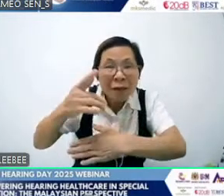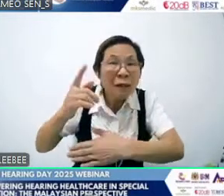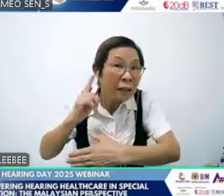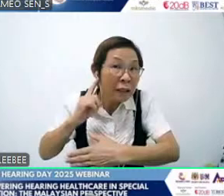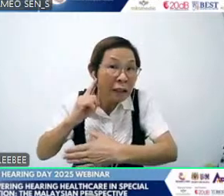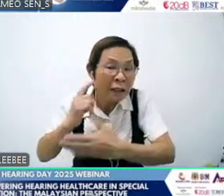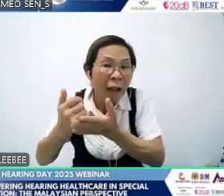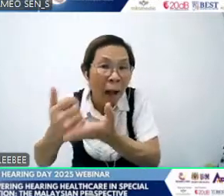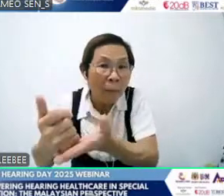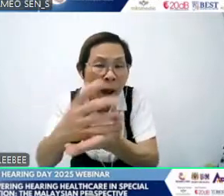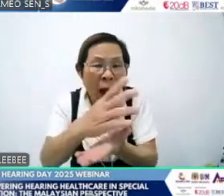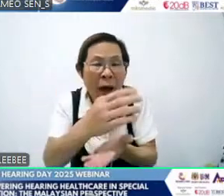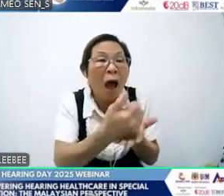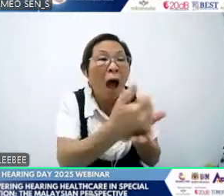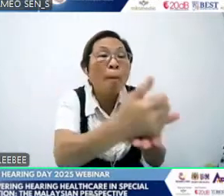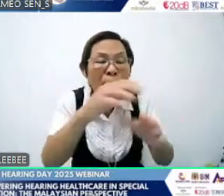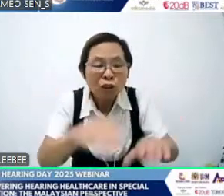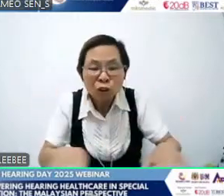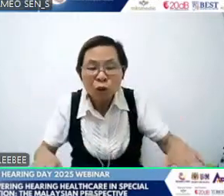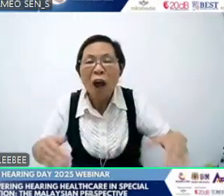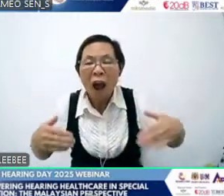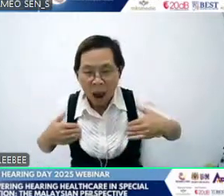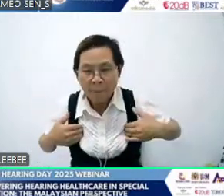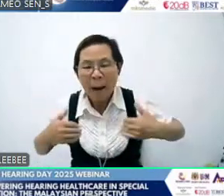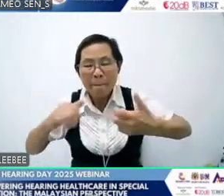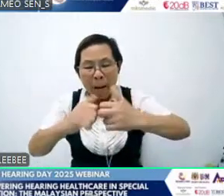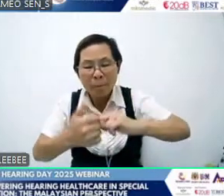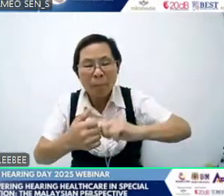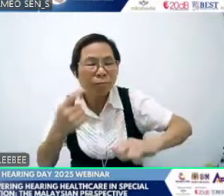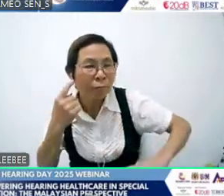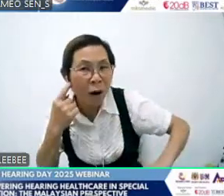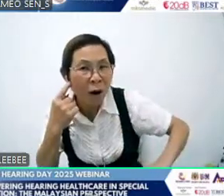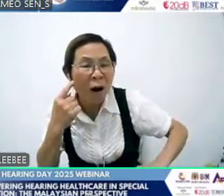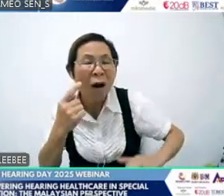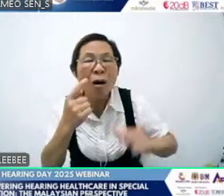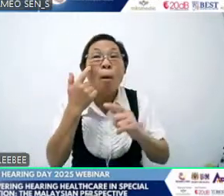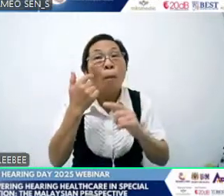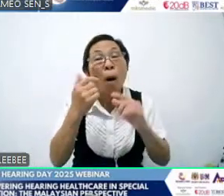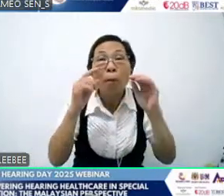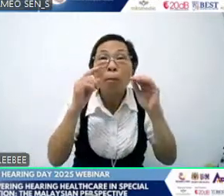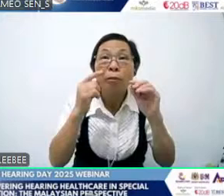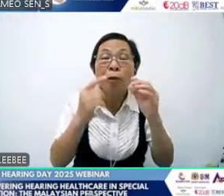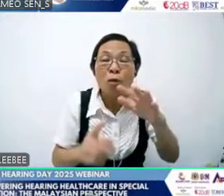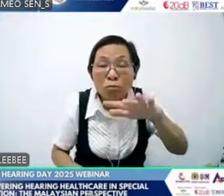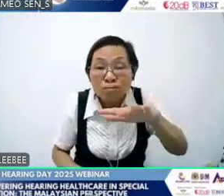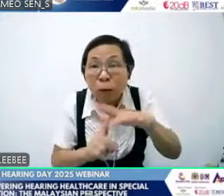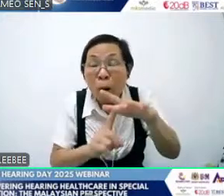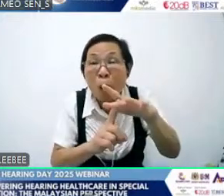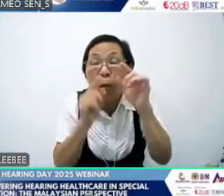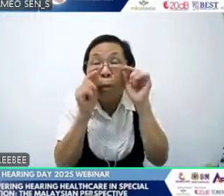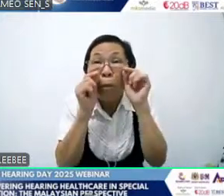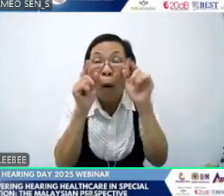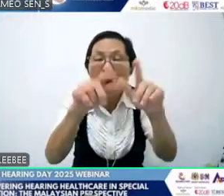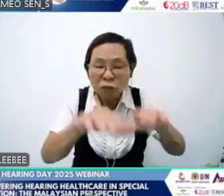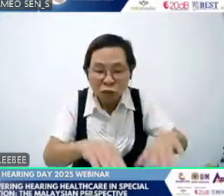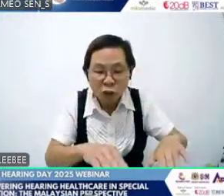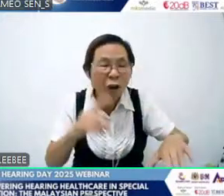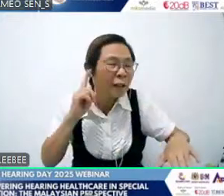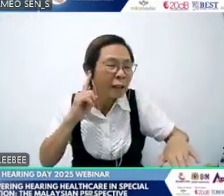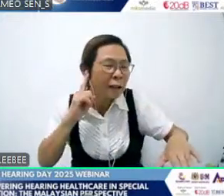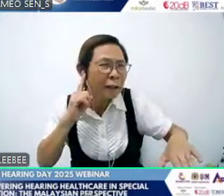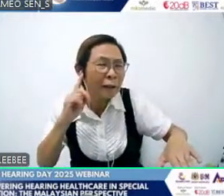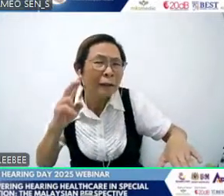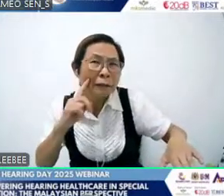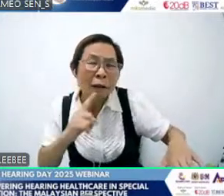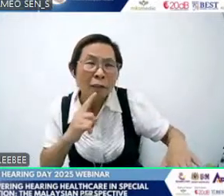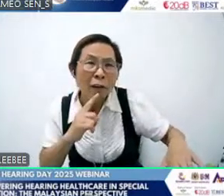intervention for children with hearing impairment, raising awareness about childhood hearing loss, and investigating middle